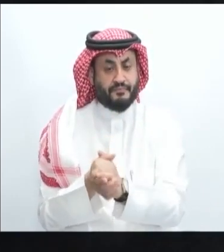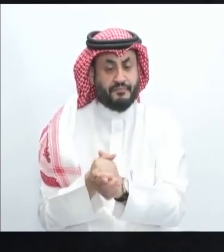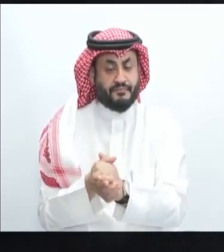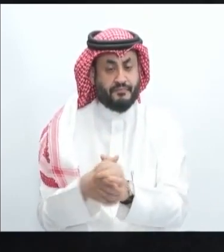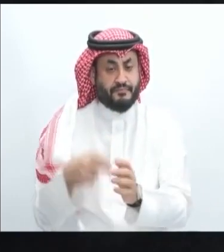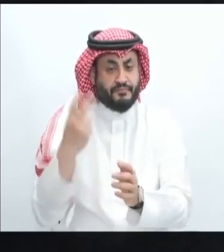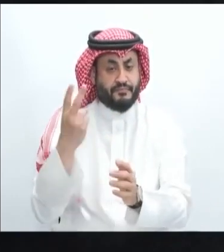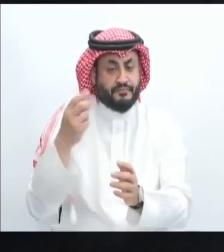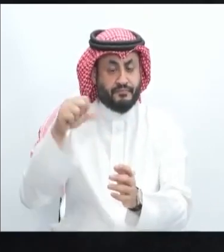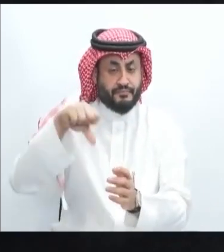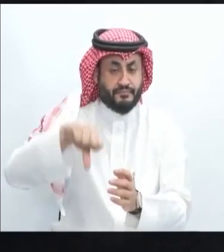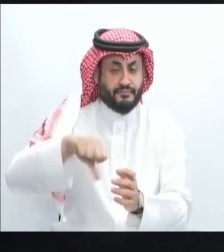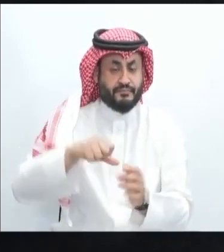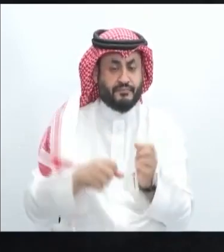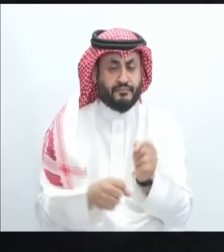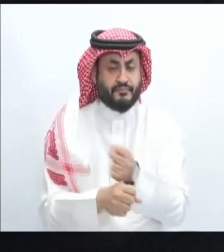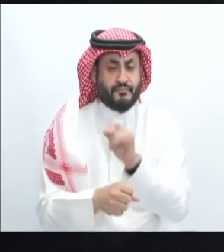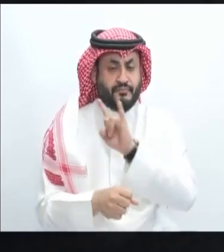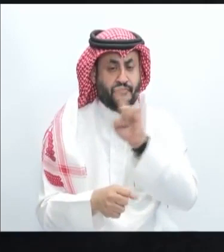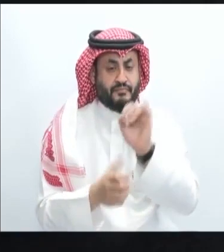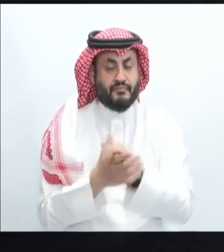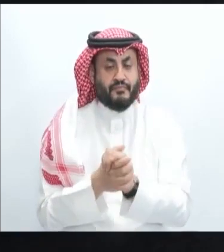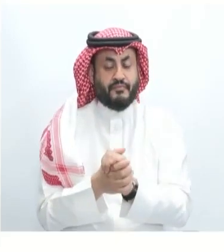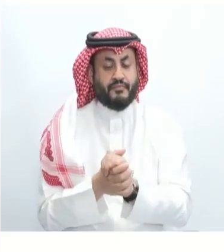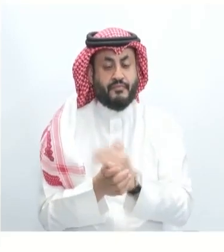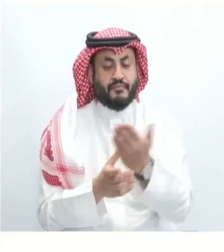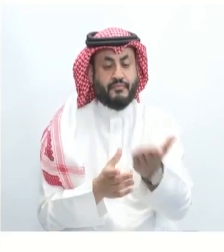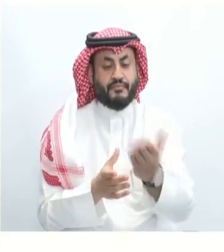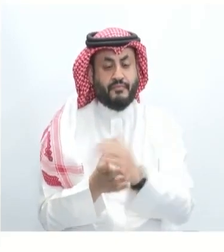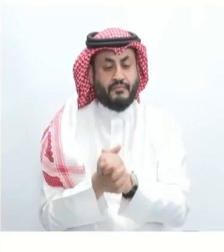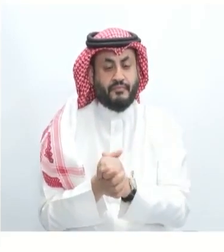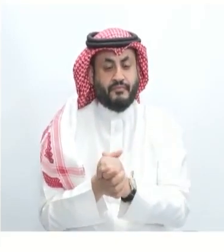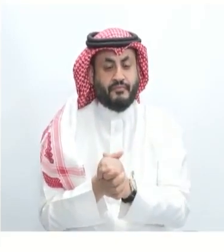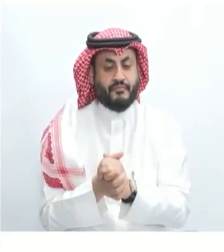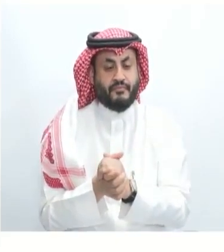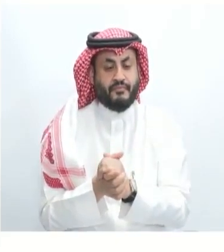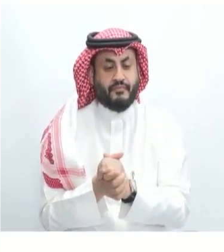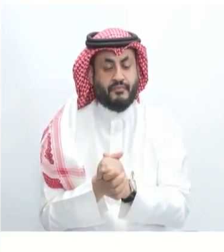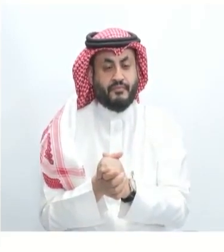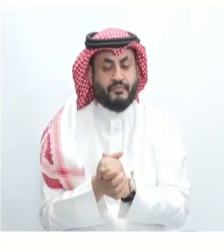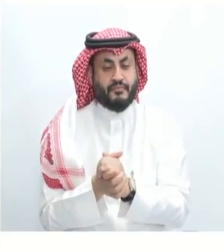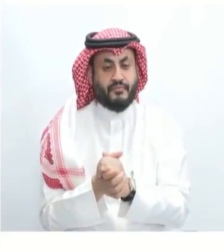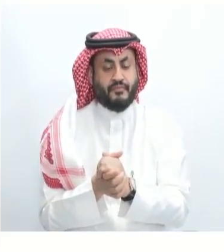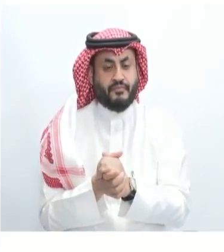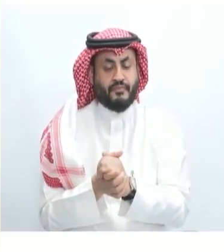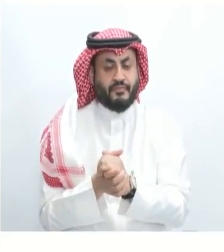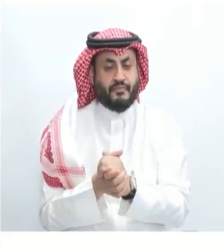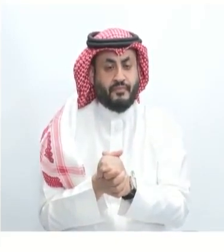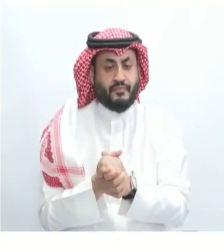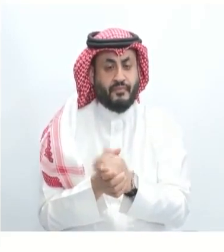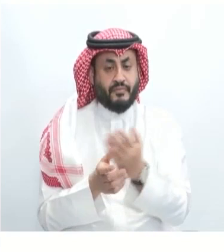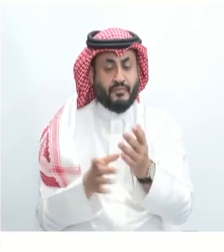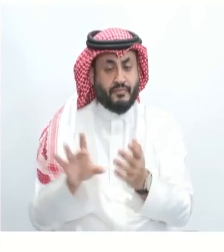second bad thing that we shouldn't do. The second bad thing we shouldn't do,